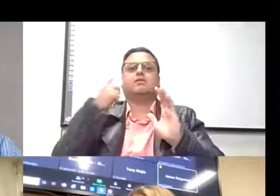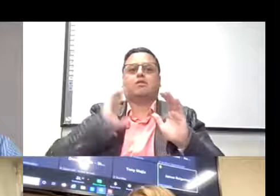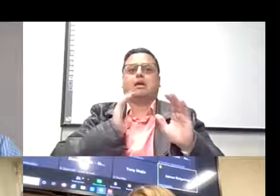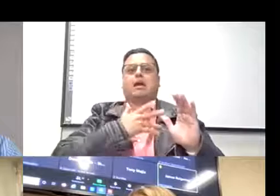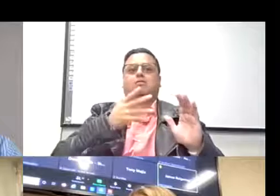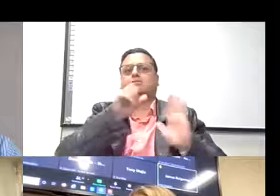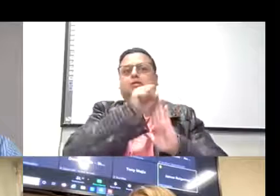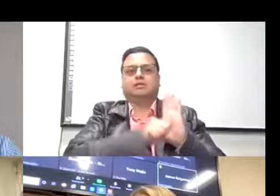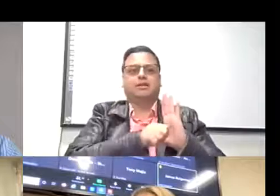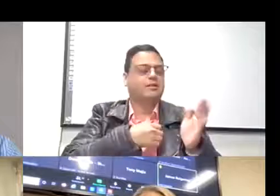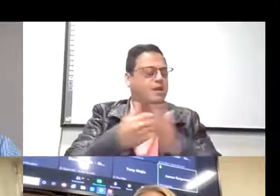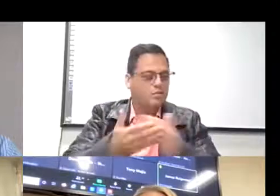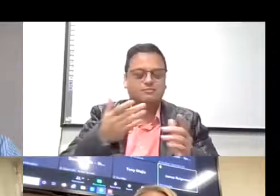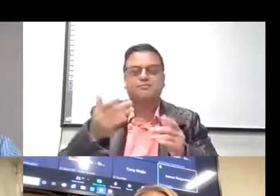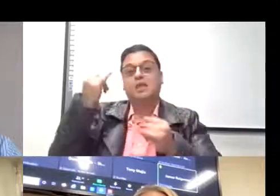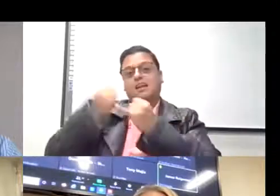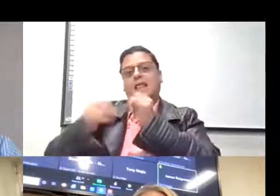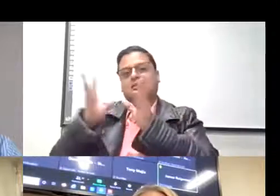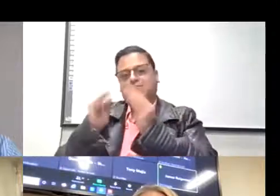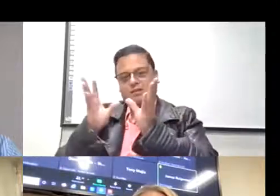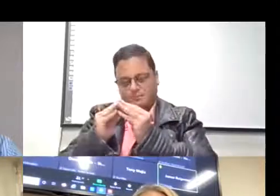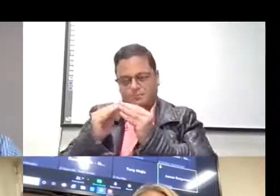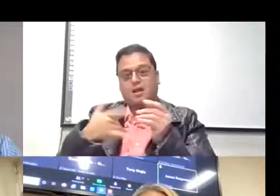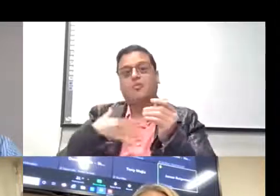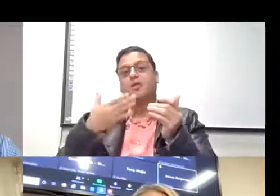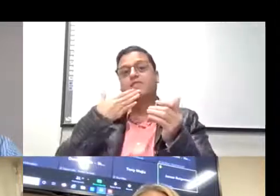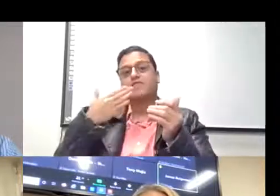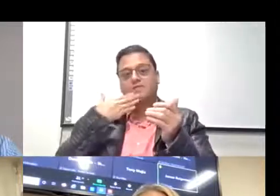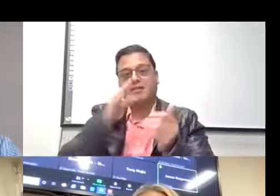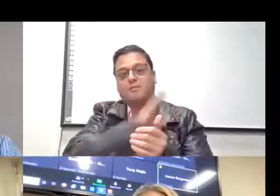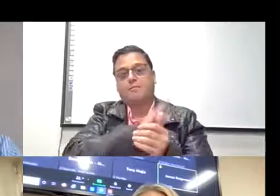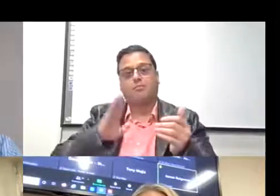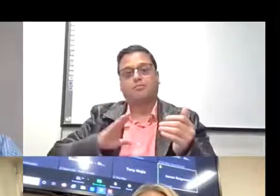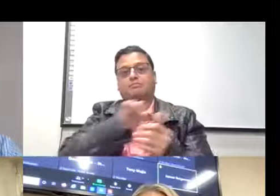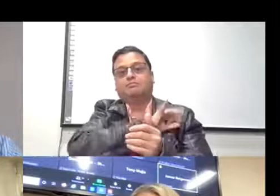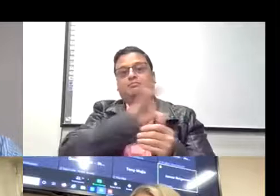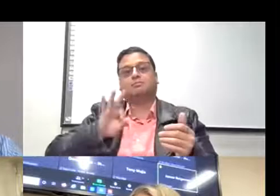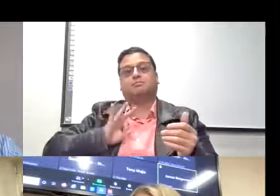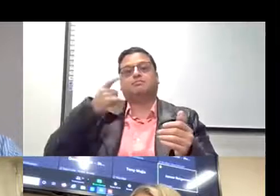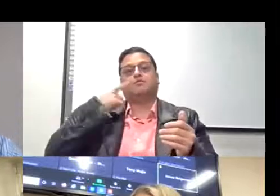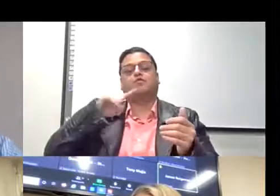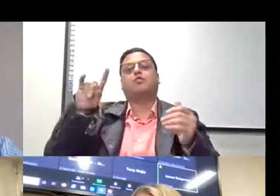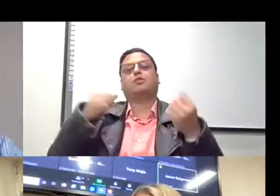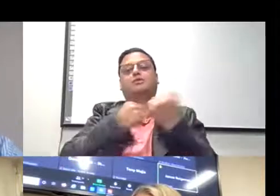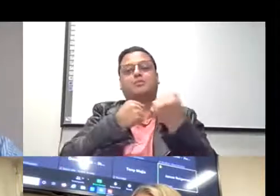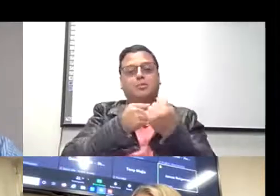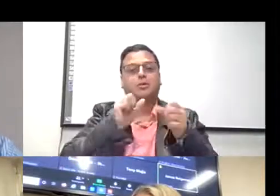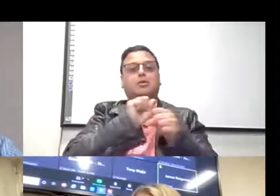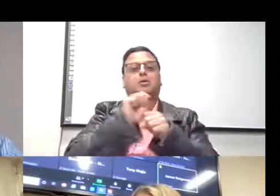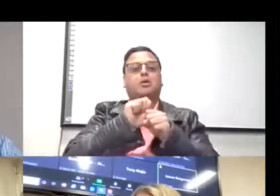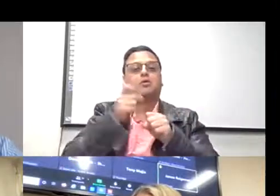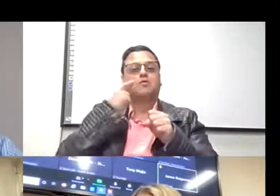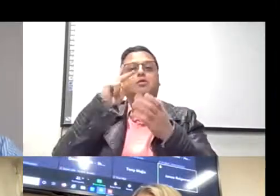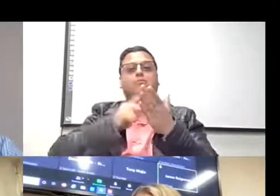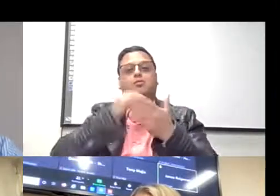like to say after the last meeting, I want to thank the Board of Trustees and the staff for supporting labor and supporting the project